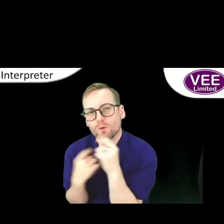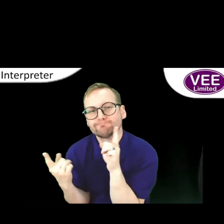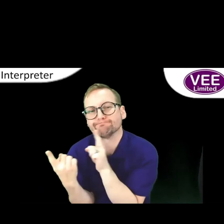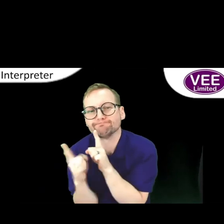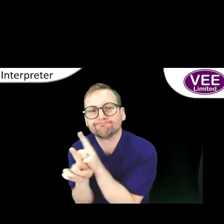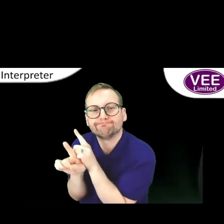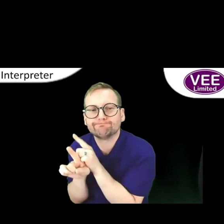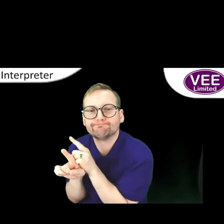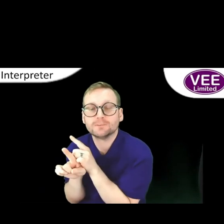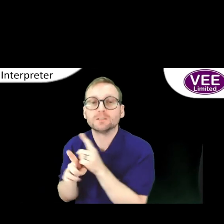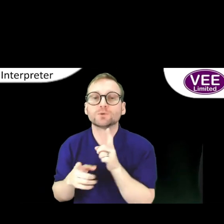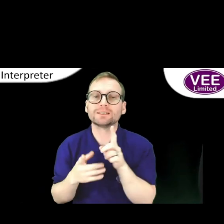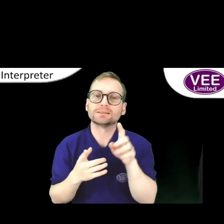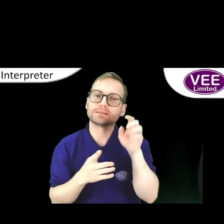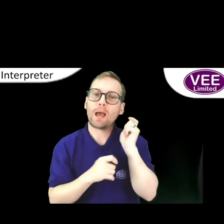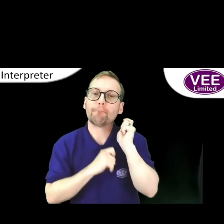A miner's lullaby.